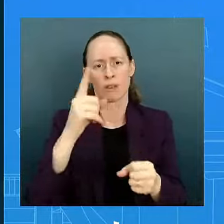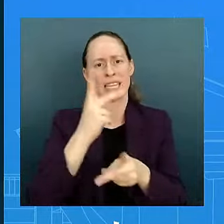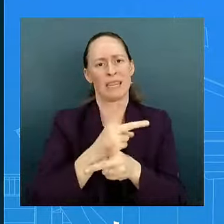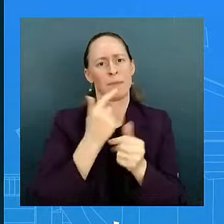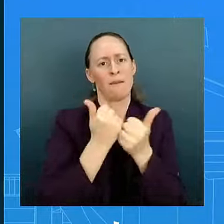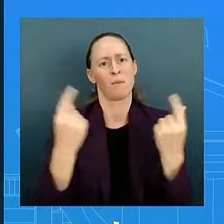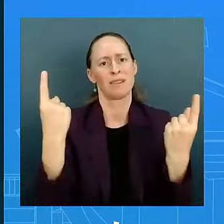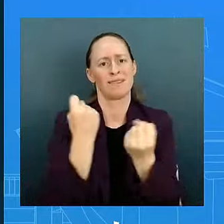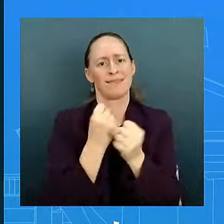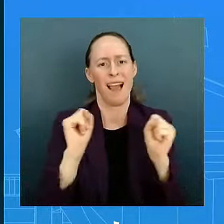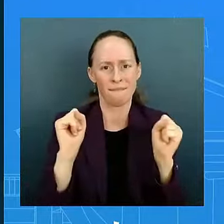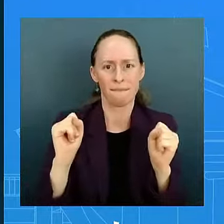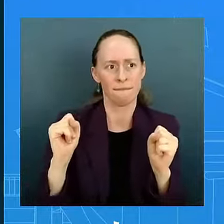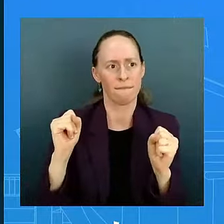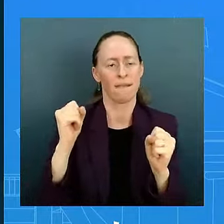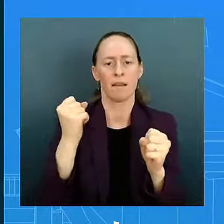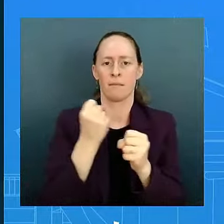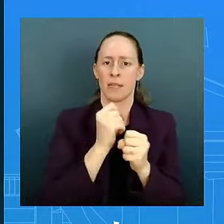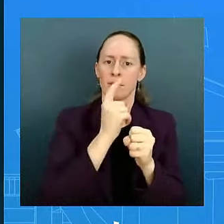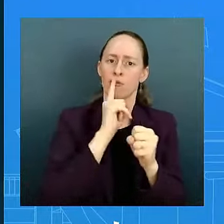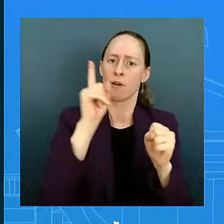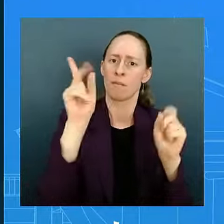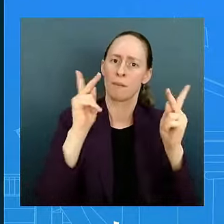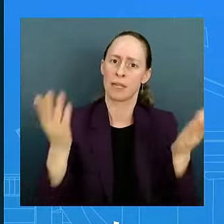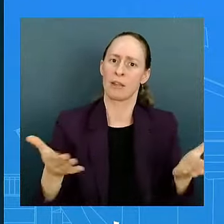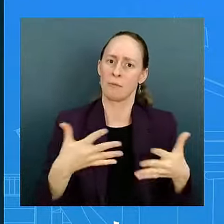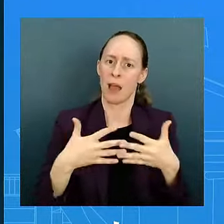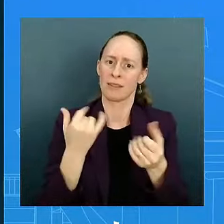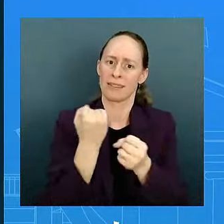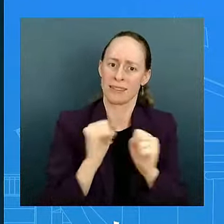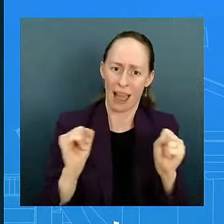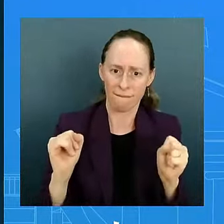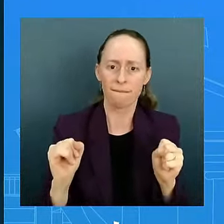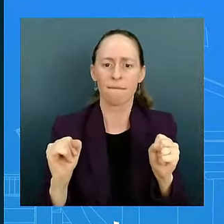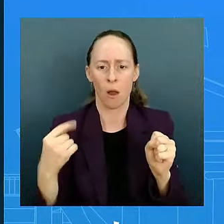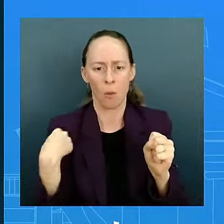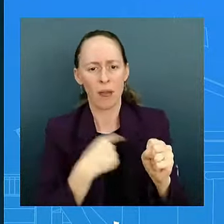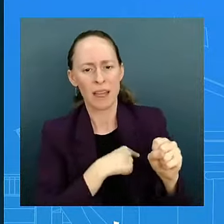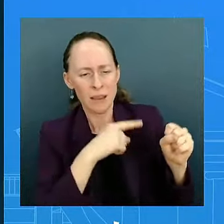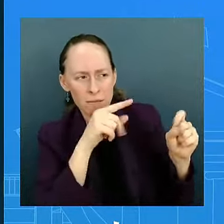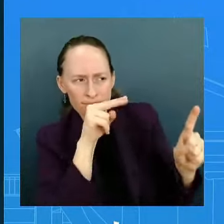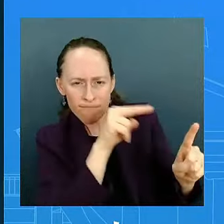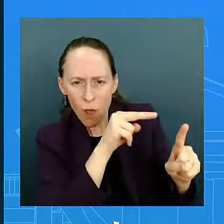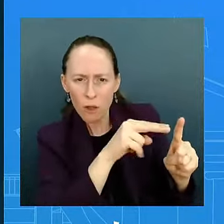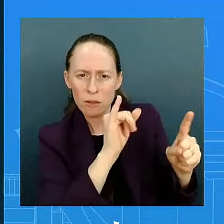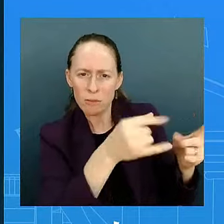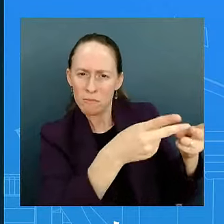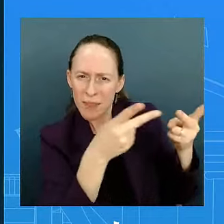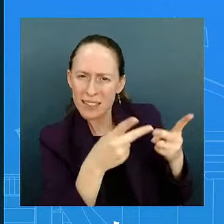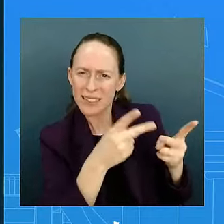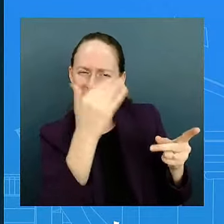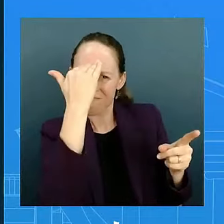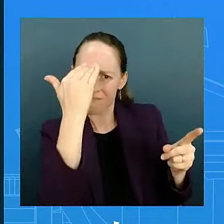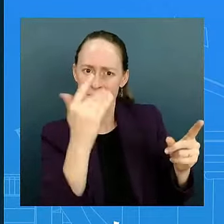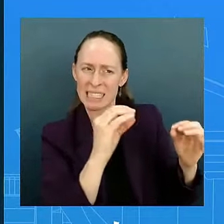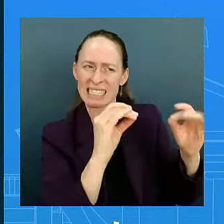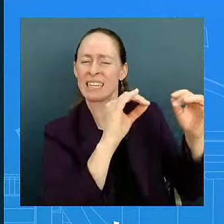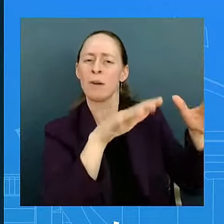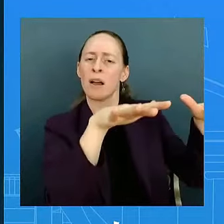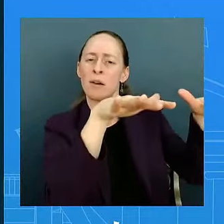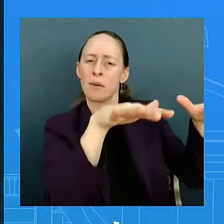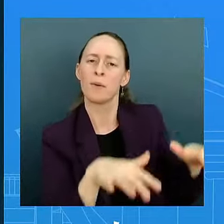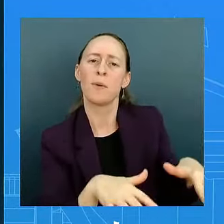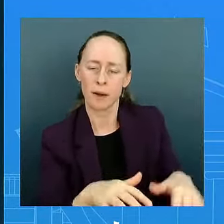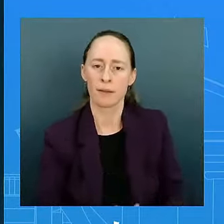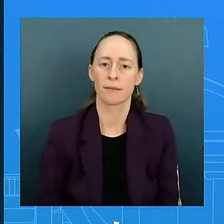happen in a region, right? And in this particular instance, de-escalating tension in a particular region, which is the Middle East. And so the